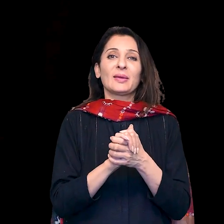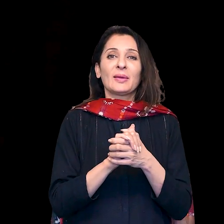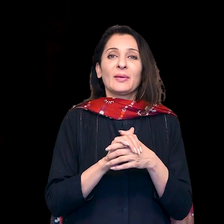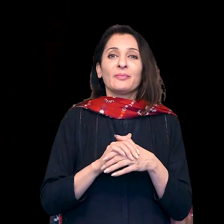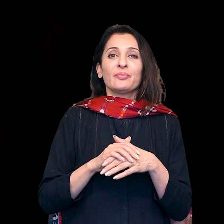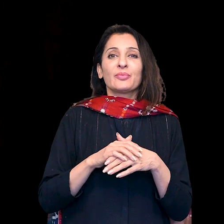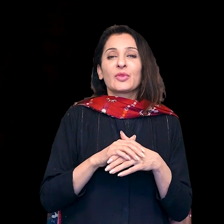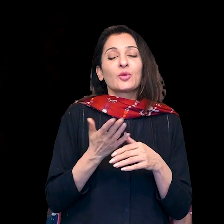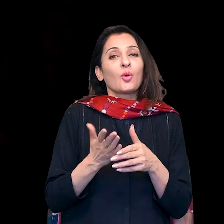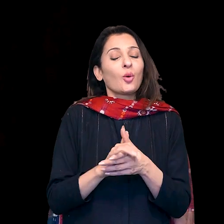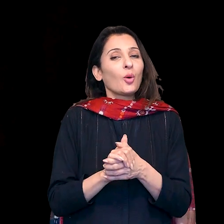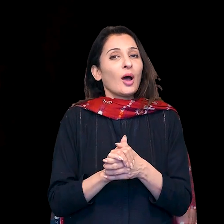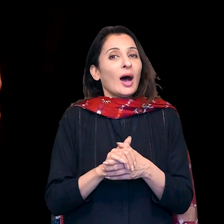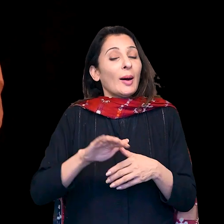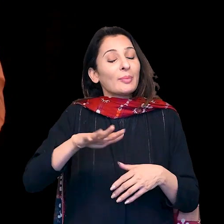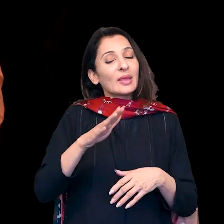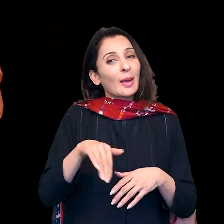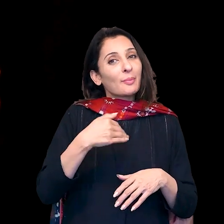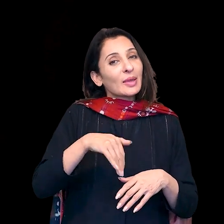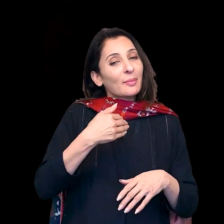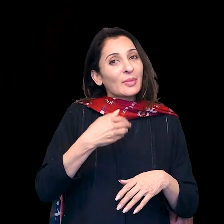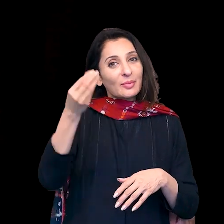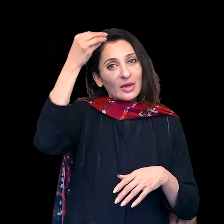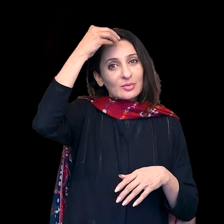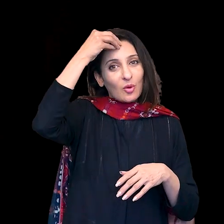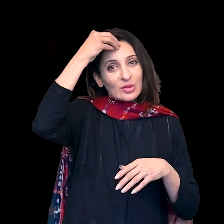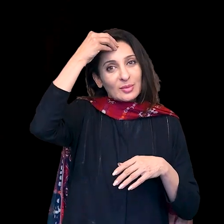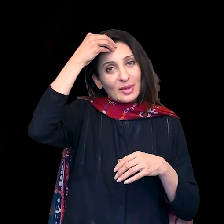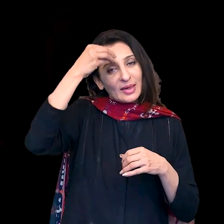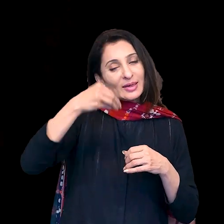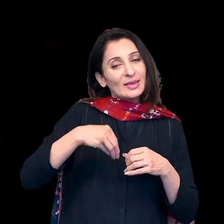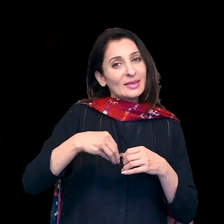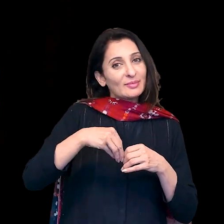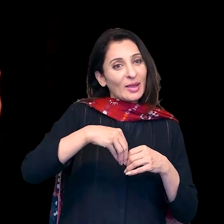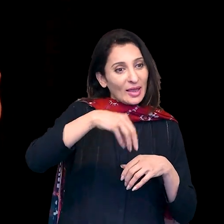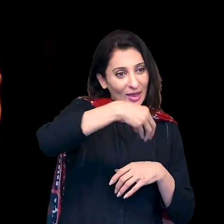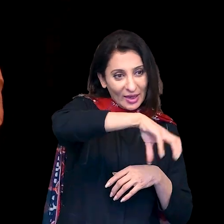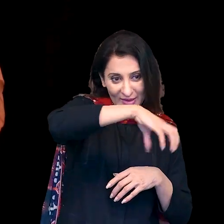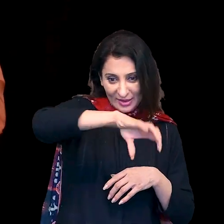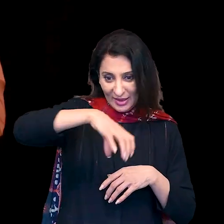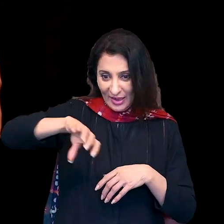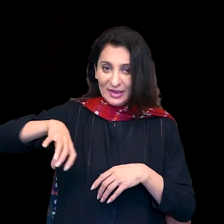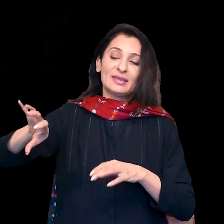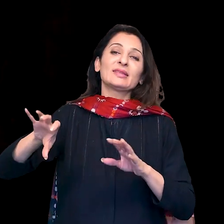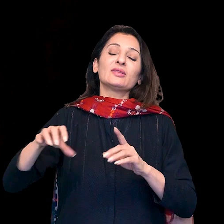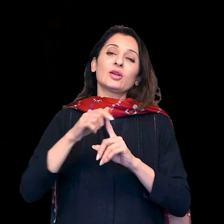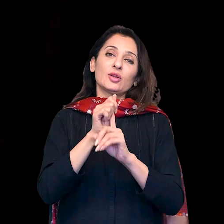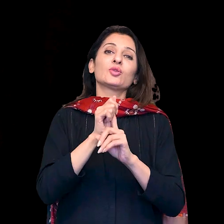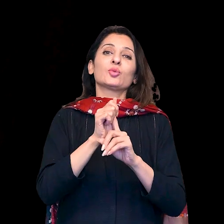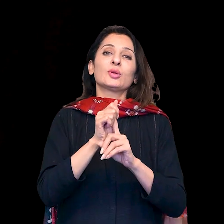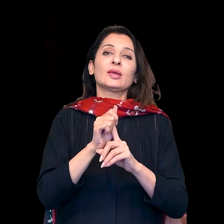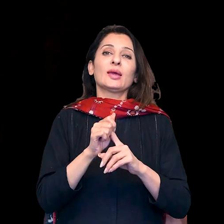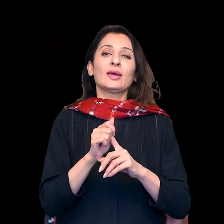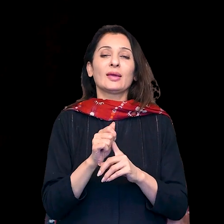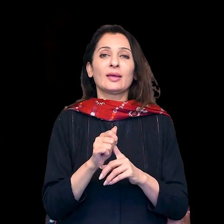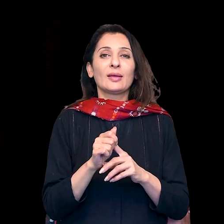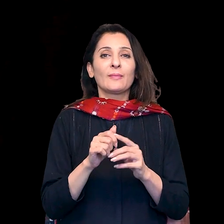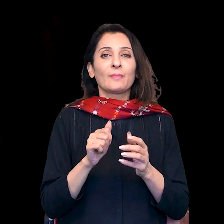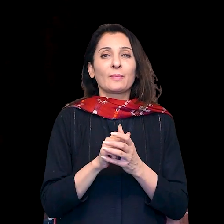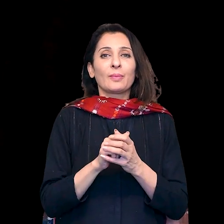sometimes women struggle to do. So the shared responsibilities and duties is bringing beautiful changes within the